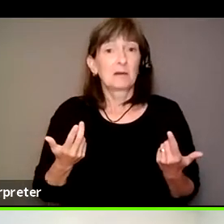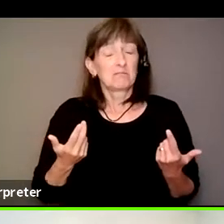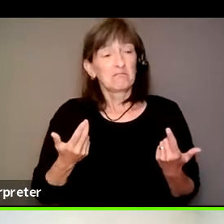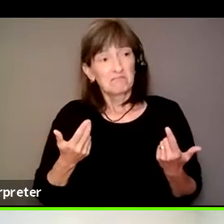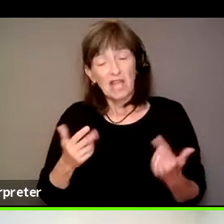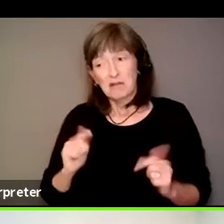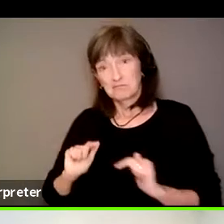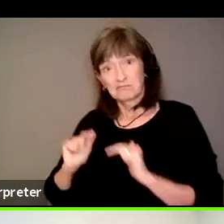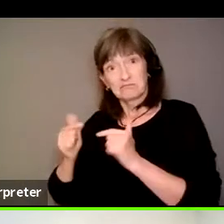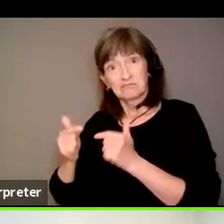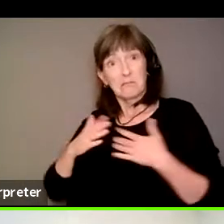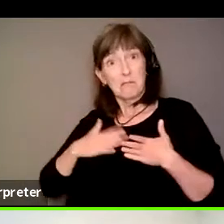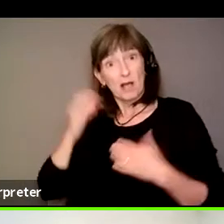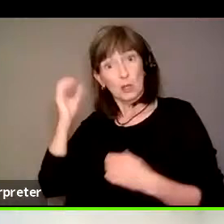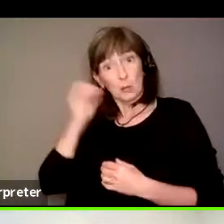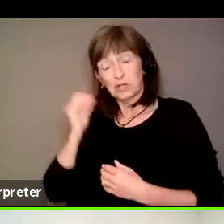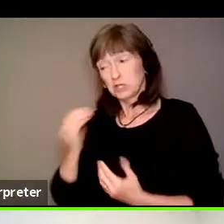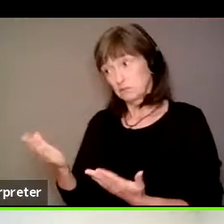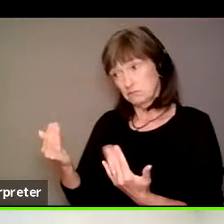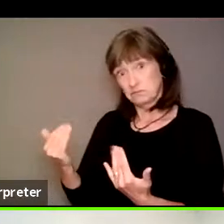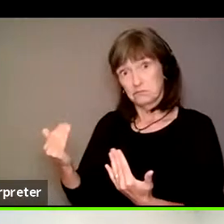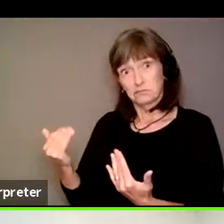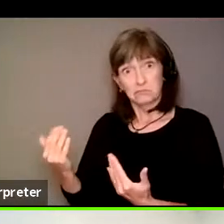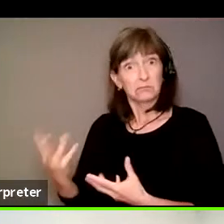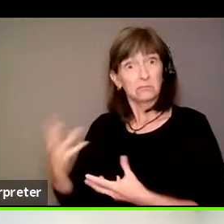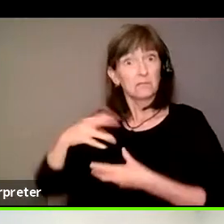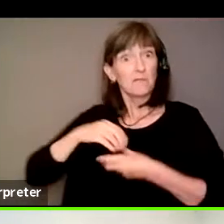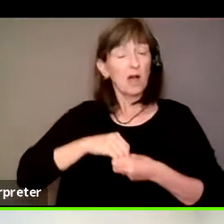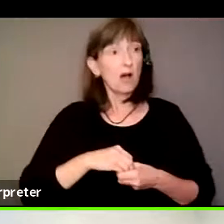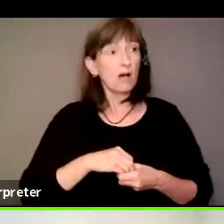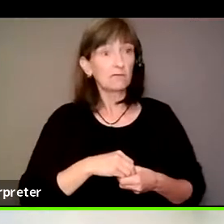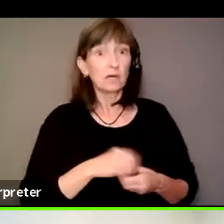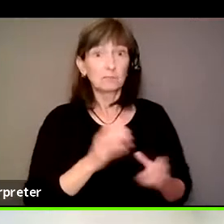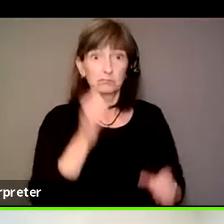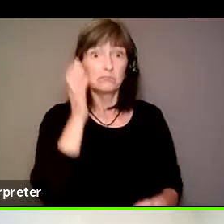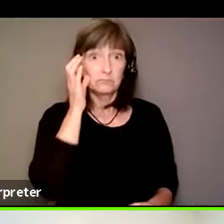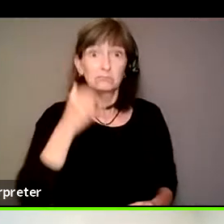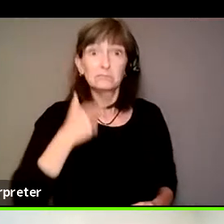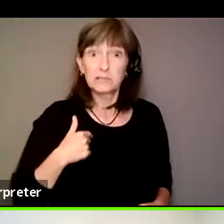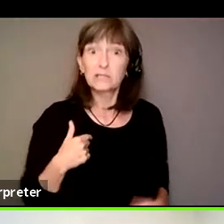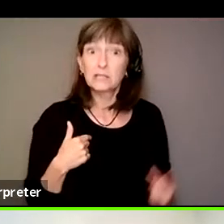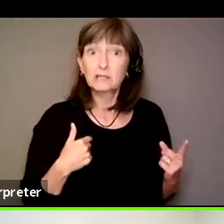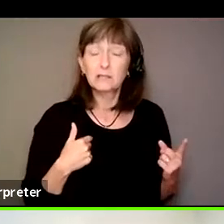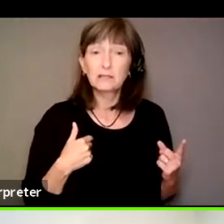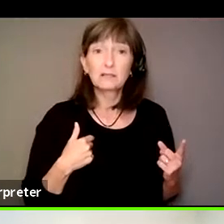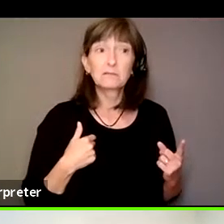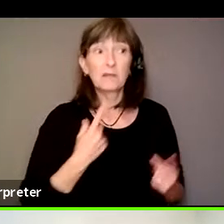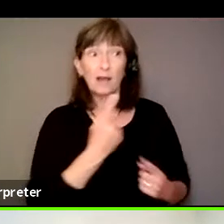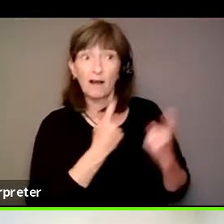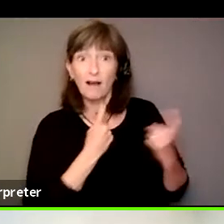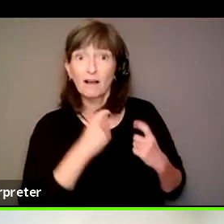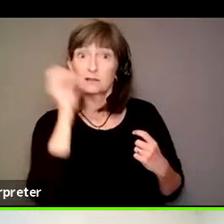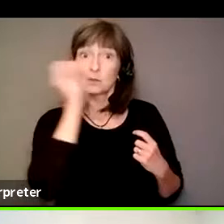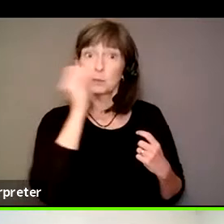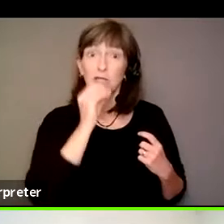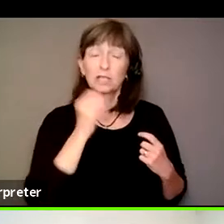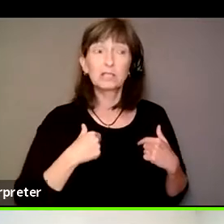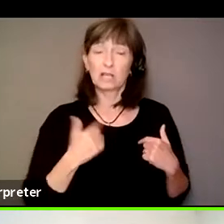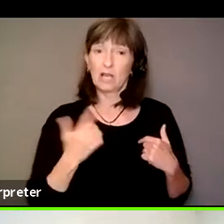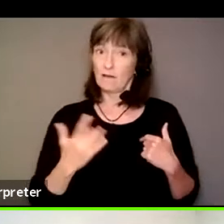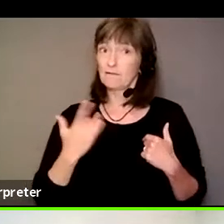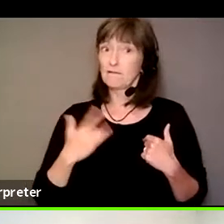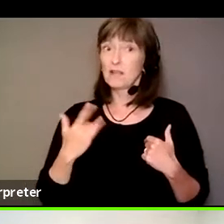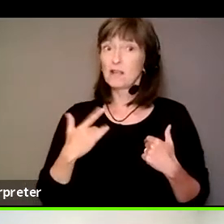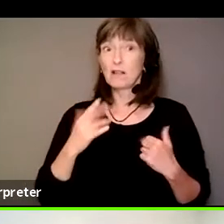to voice my perspectives and to have my say. They listened to me and asked my opinions, and they treated me